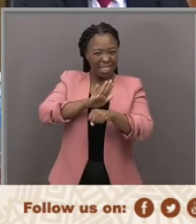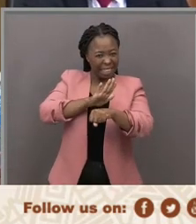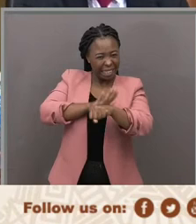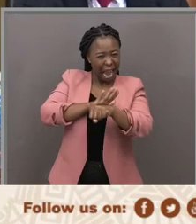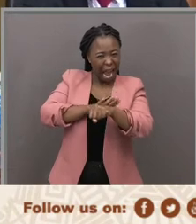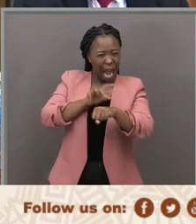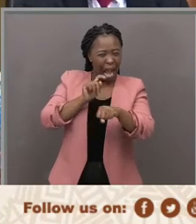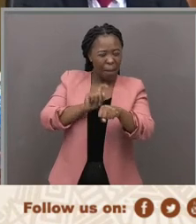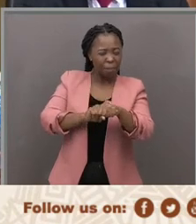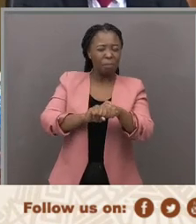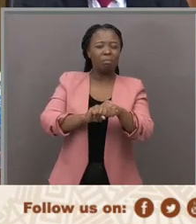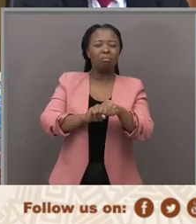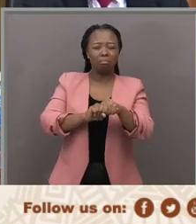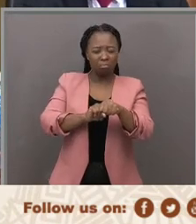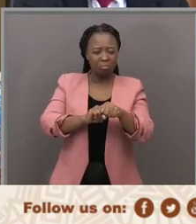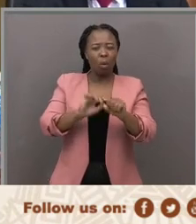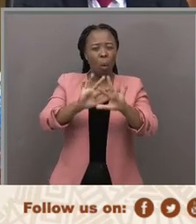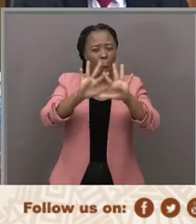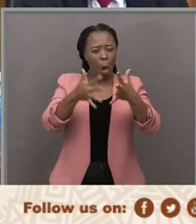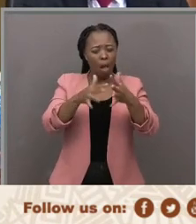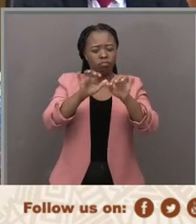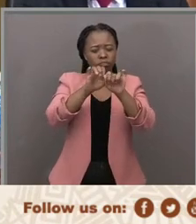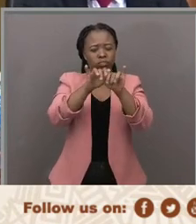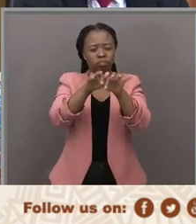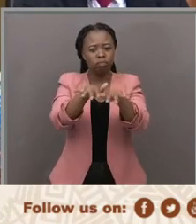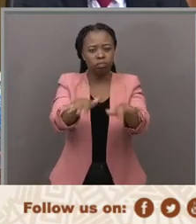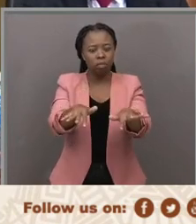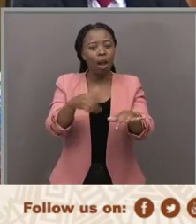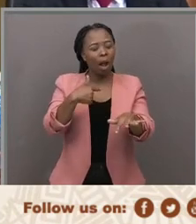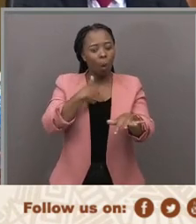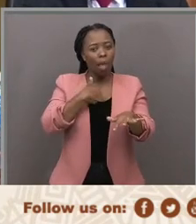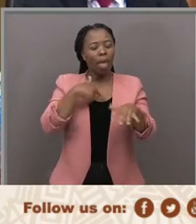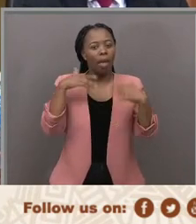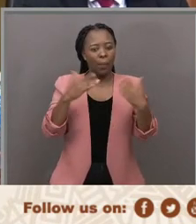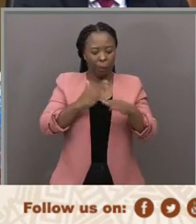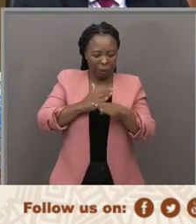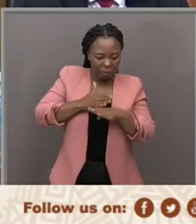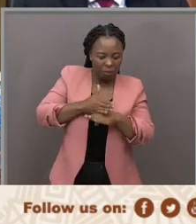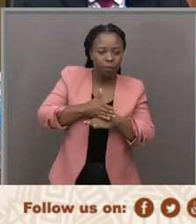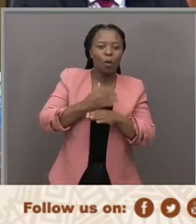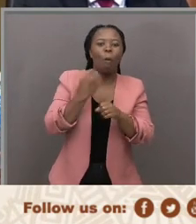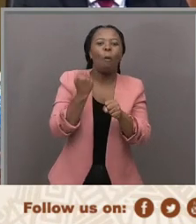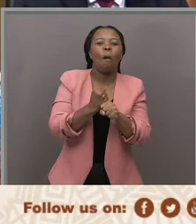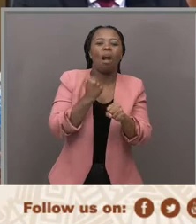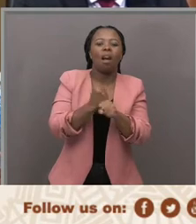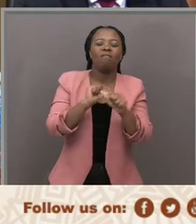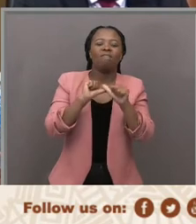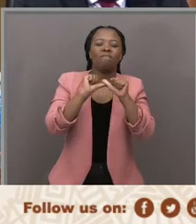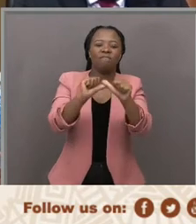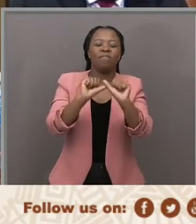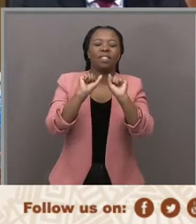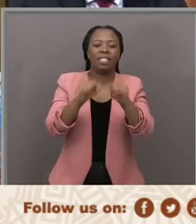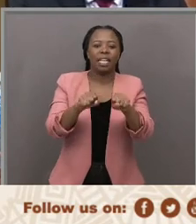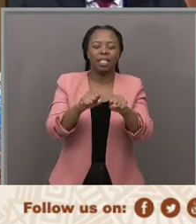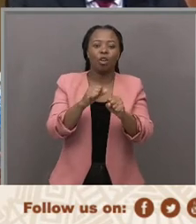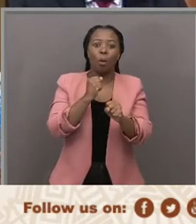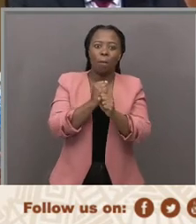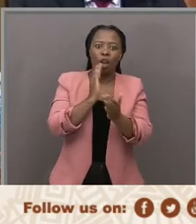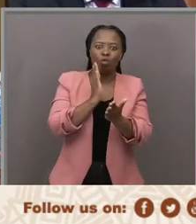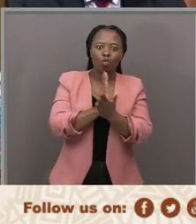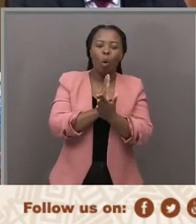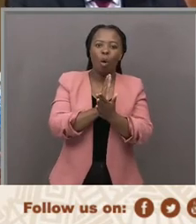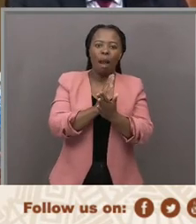the COVID-19 pandemic, we have been working hard. We have found new ways of working to get these things to be attended